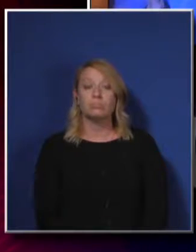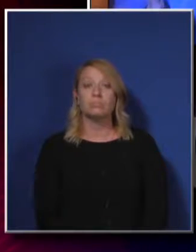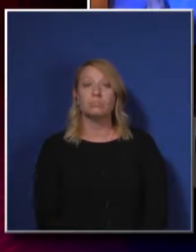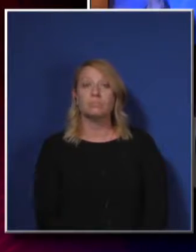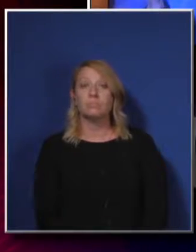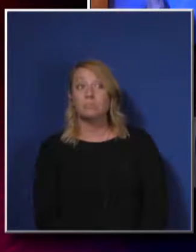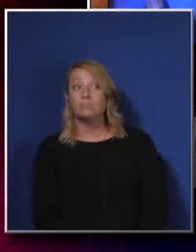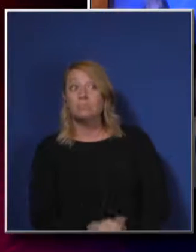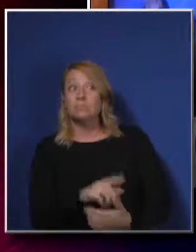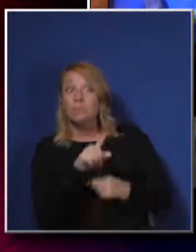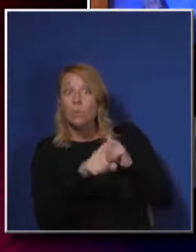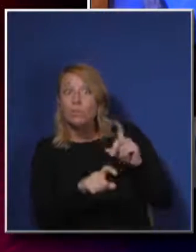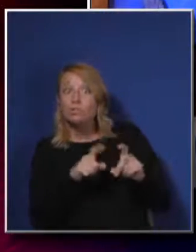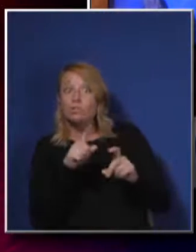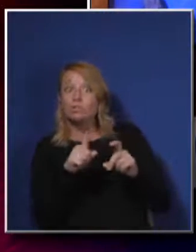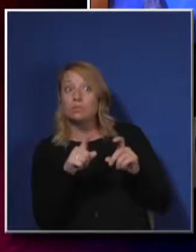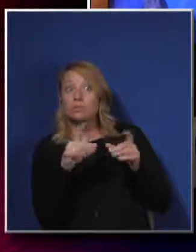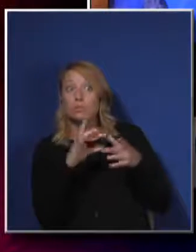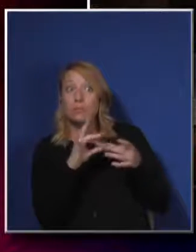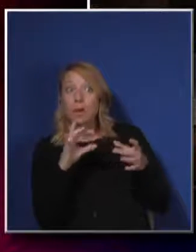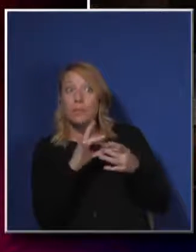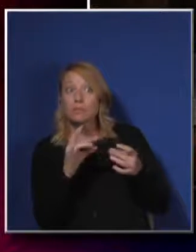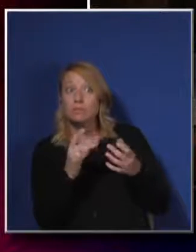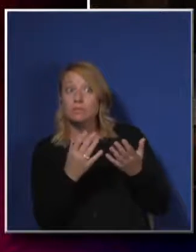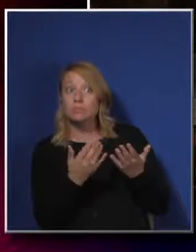Any questions or comments?